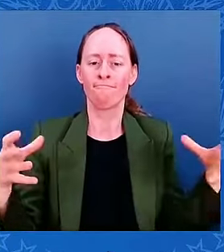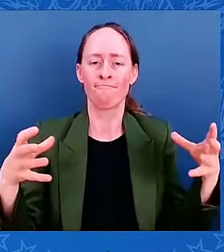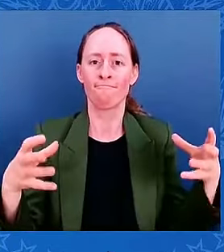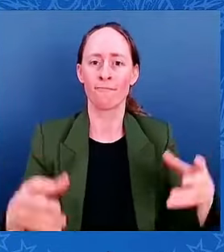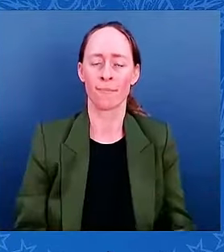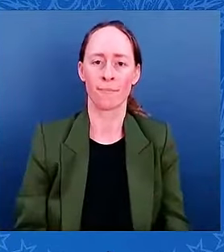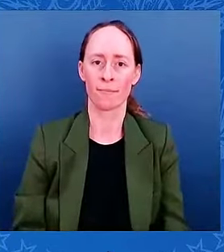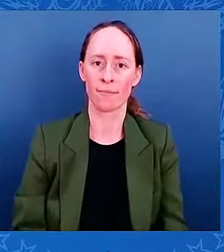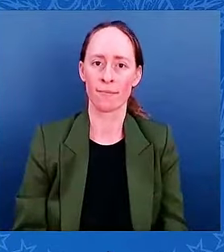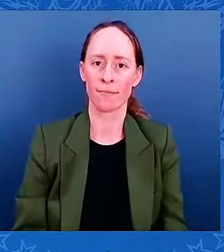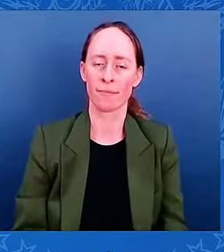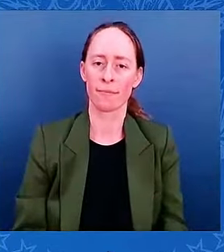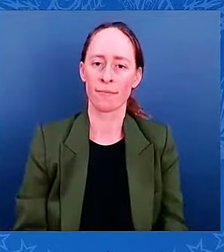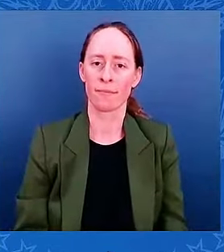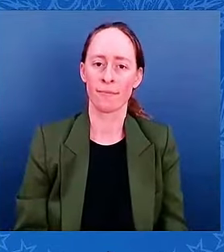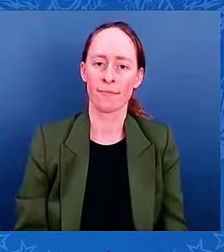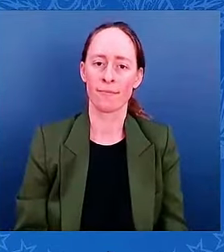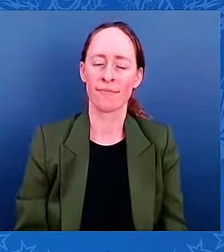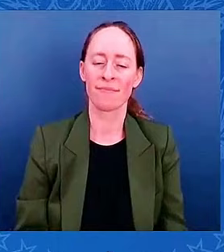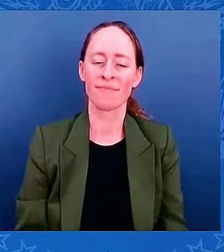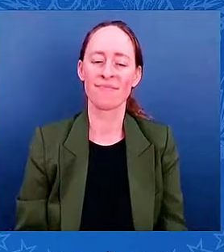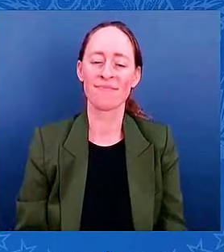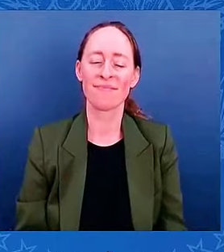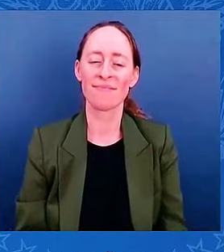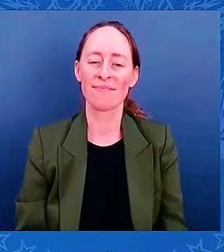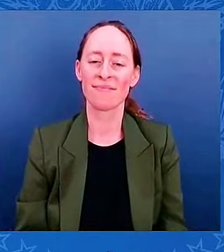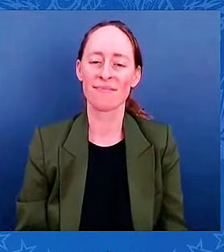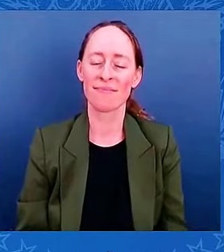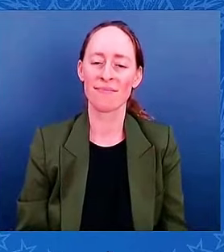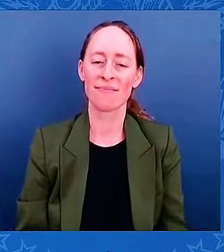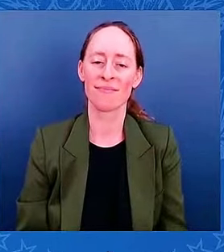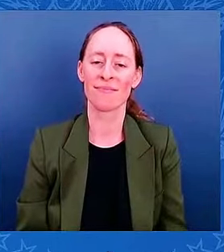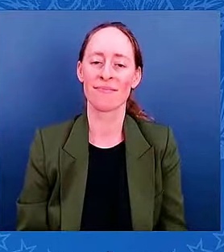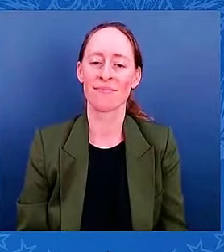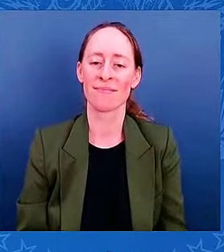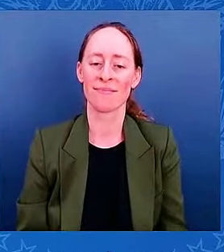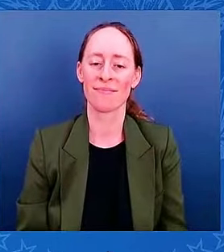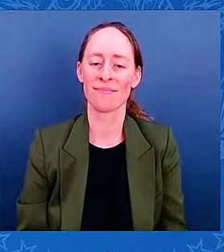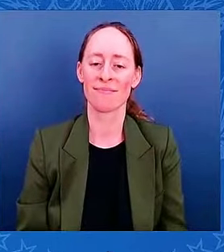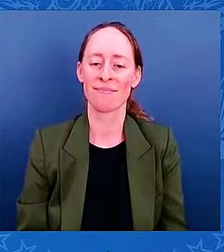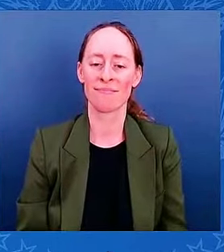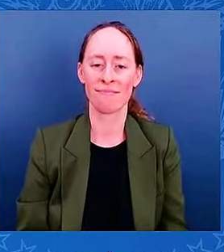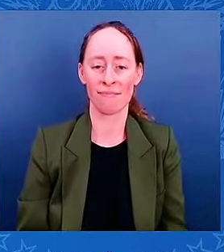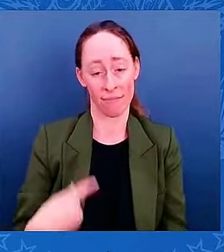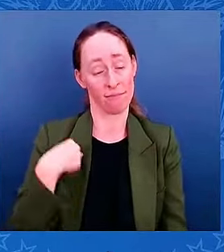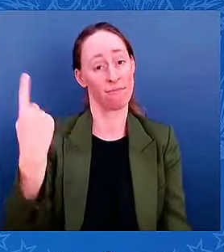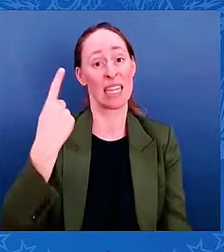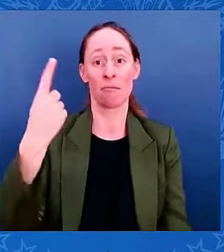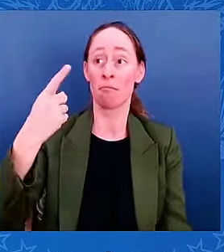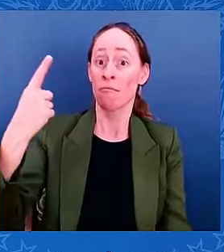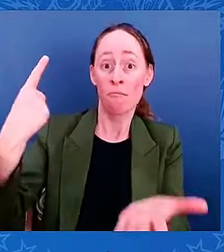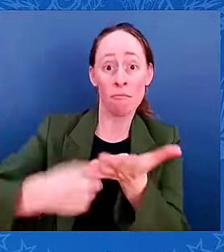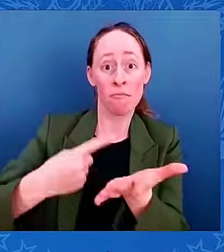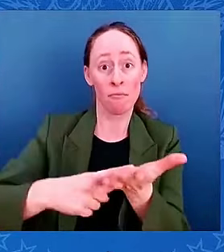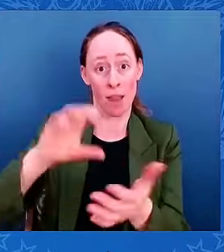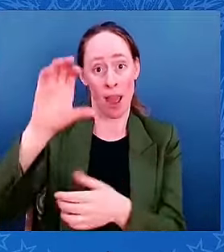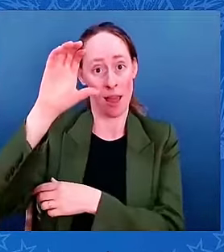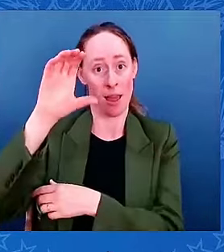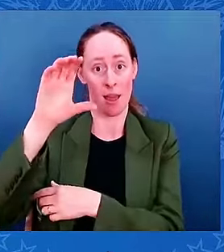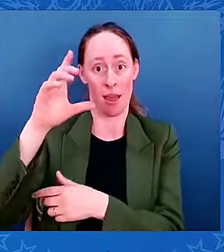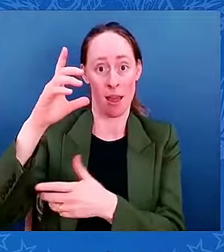I've said it before. When I think climate, I think jobs, good paying union jobs.